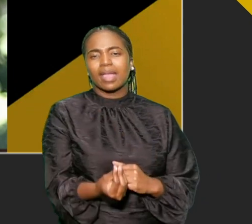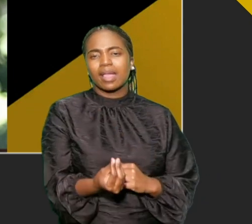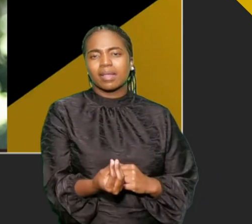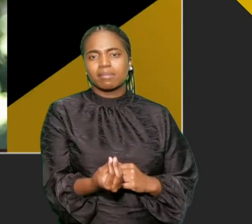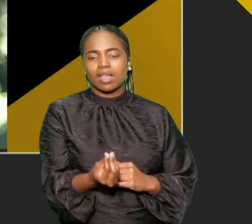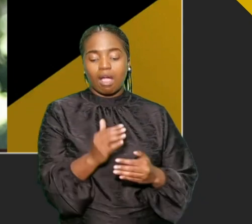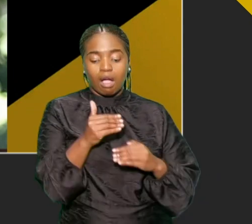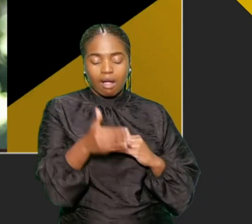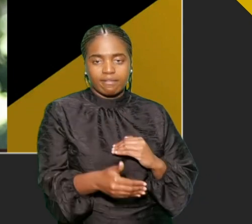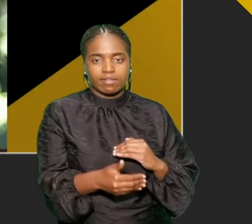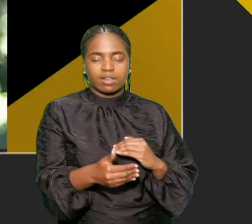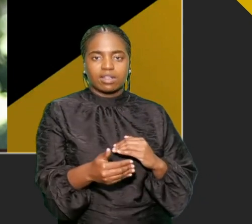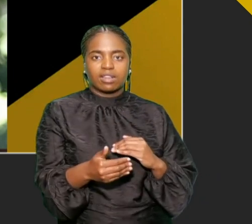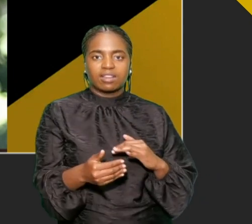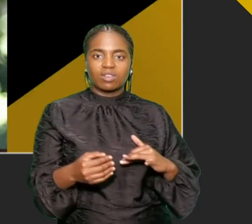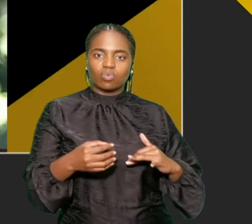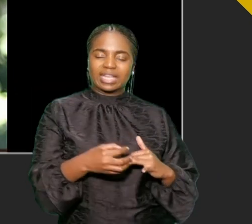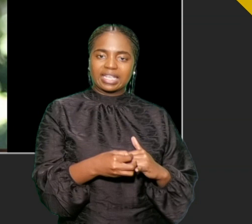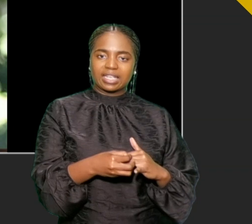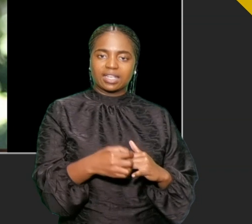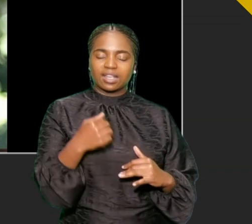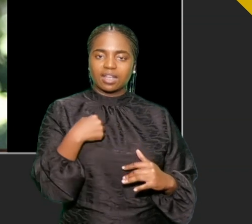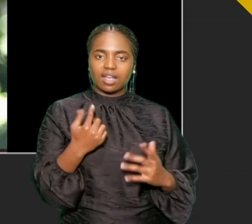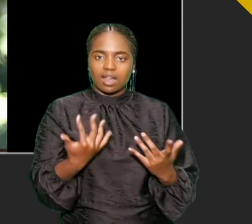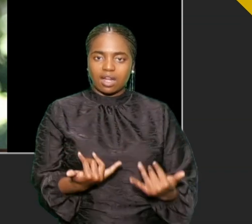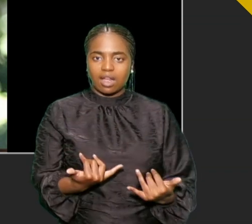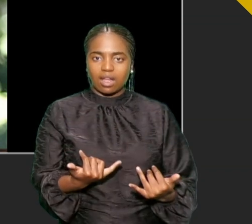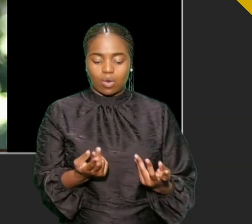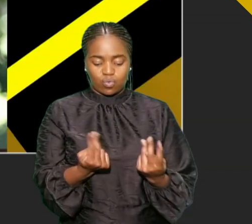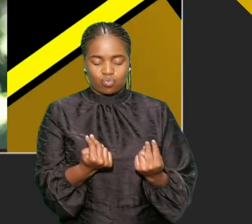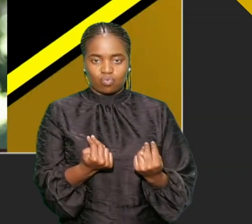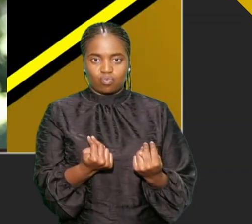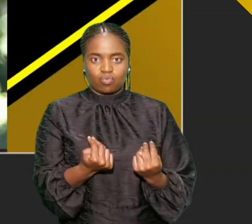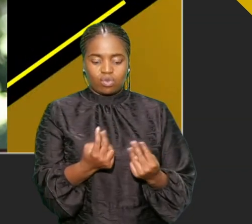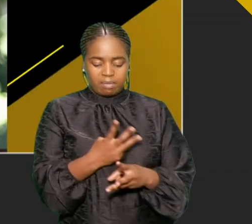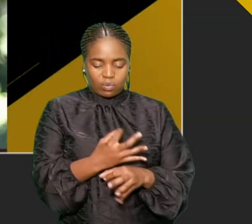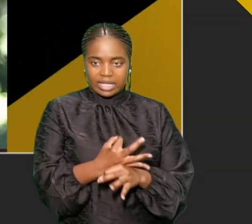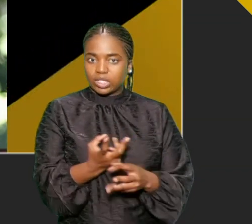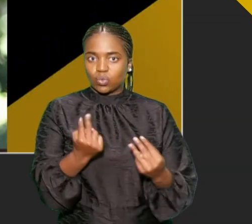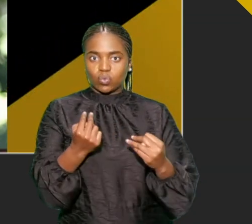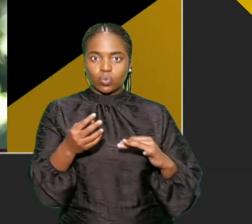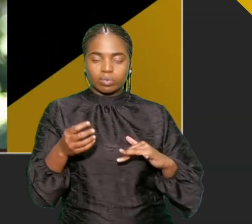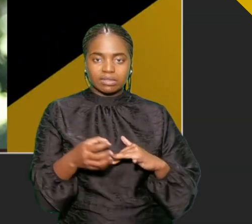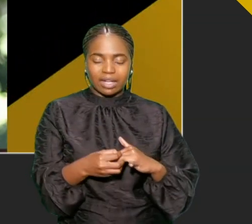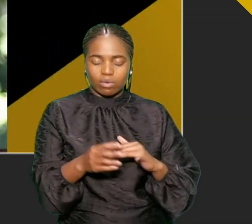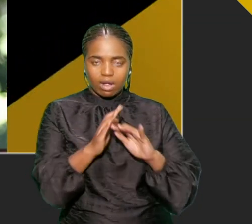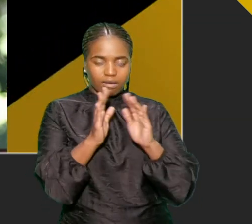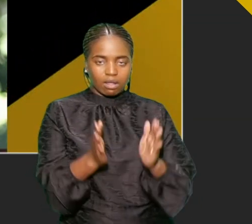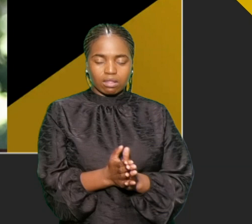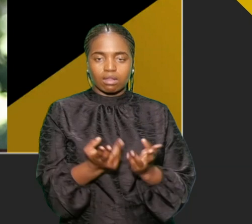after the wedding. We are now new parents and new in this wedding thing. So,